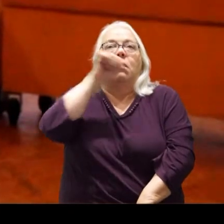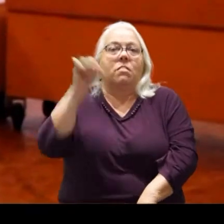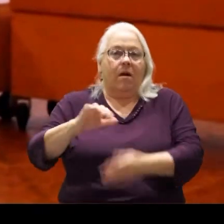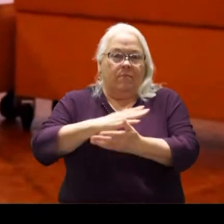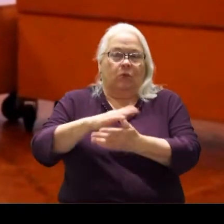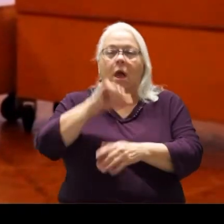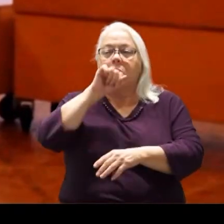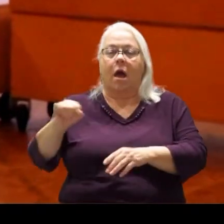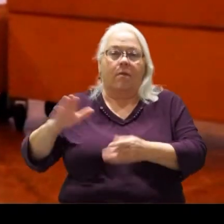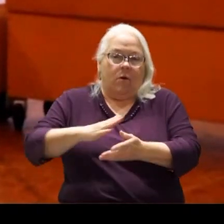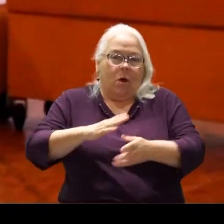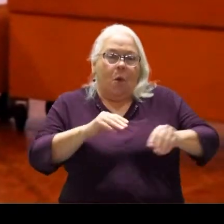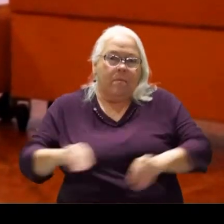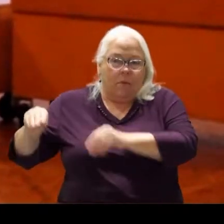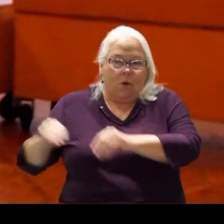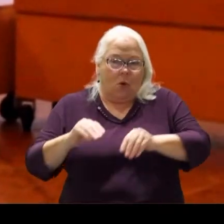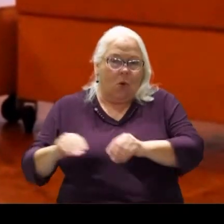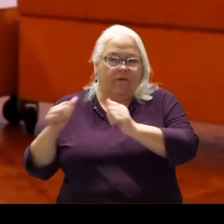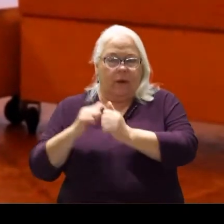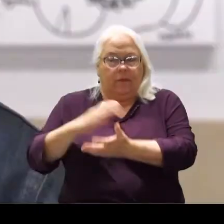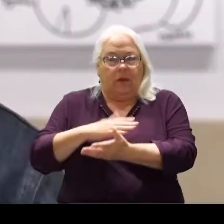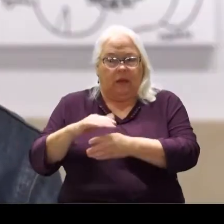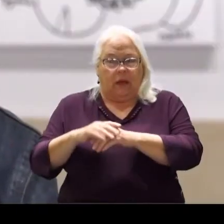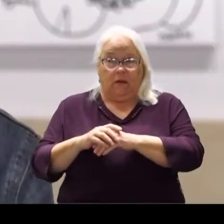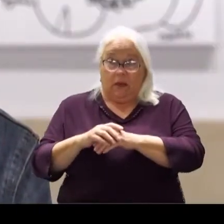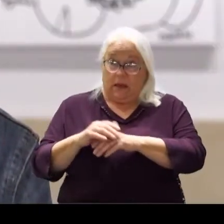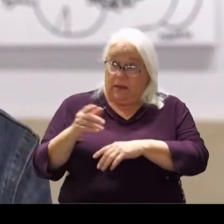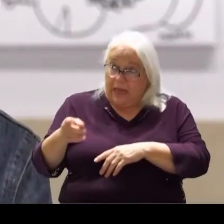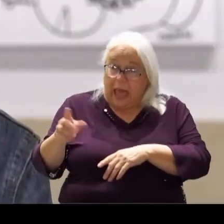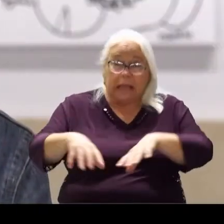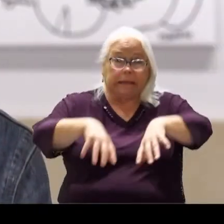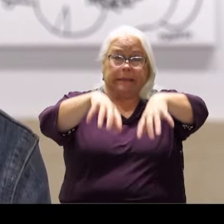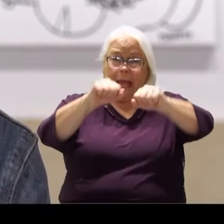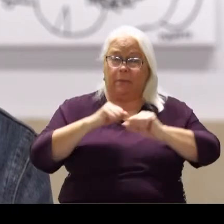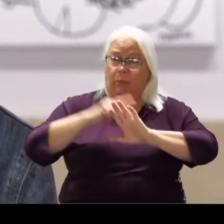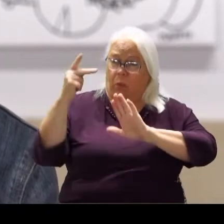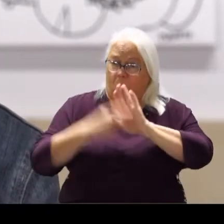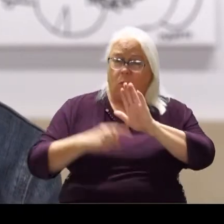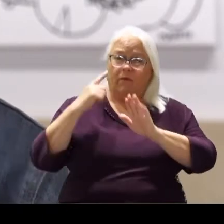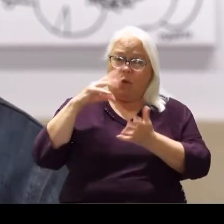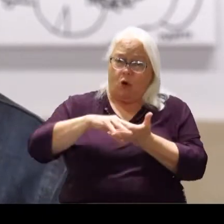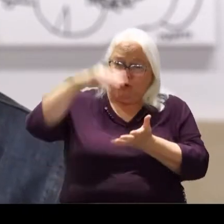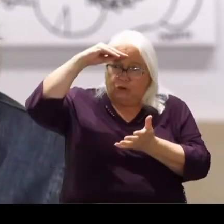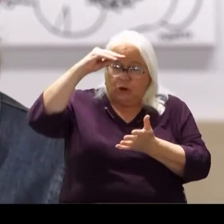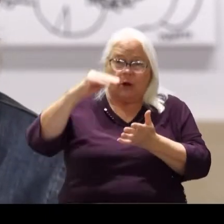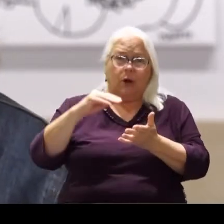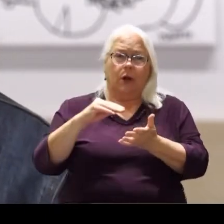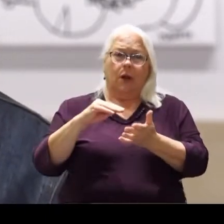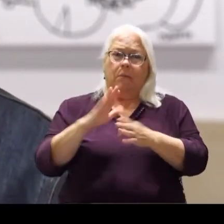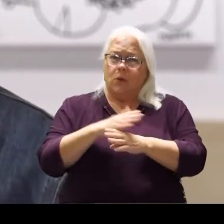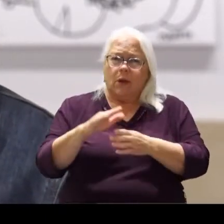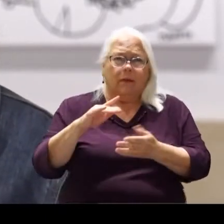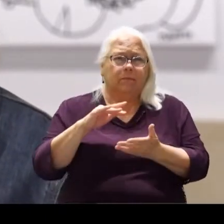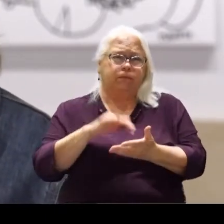many loved music and loved moving to music. But to actually be taking programs in music